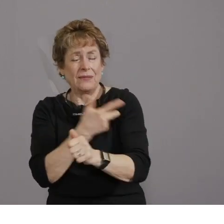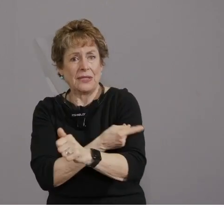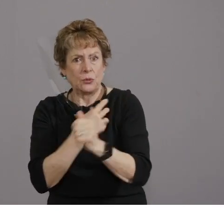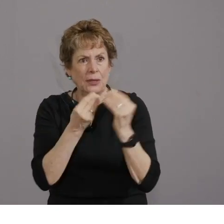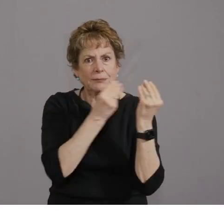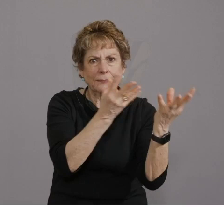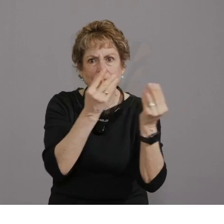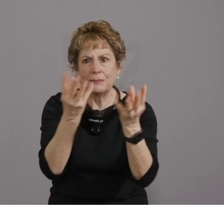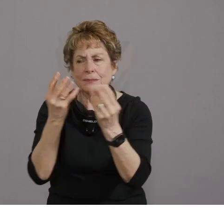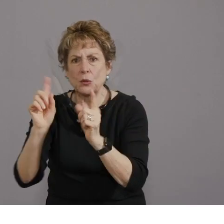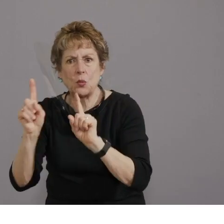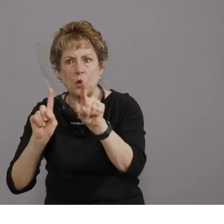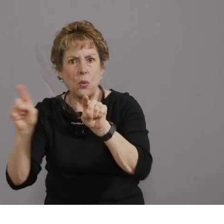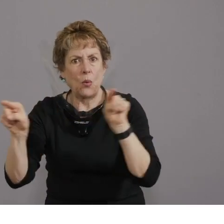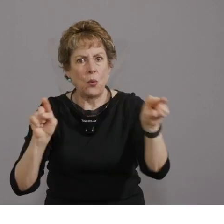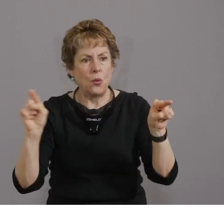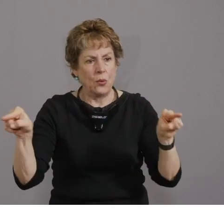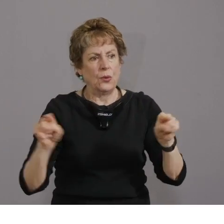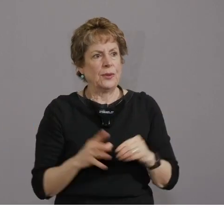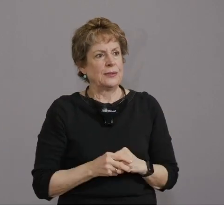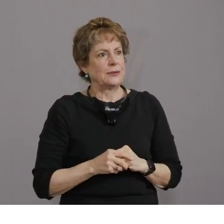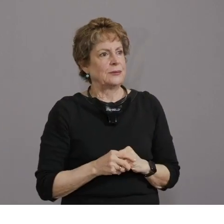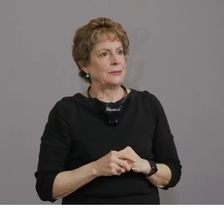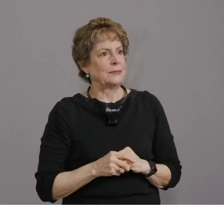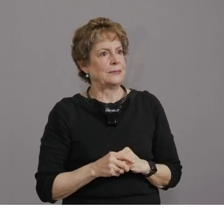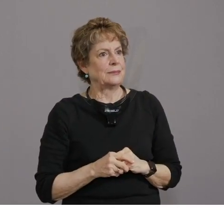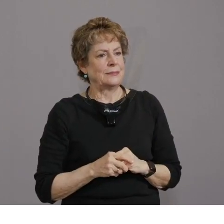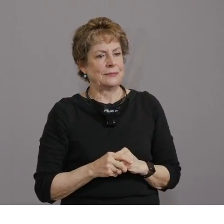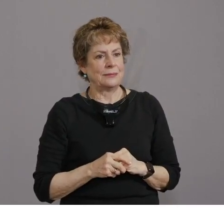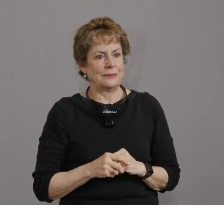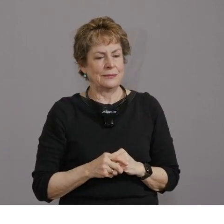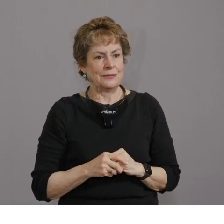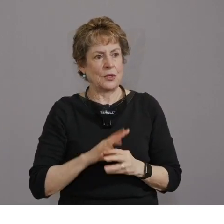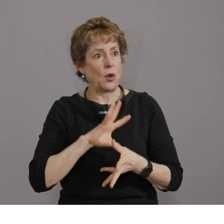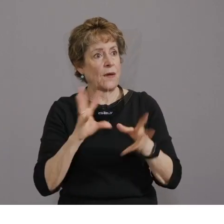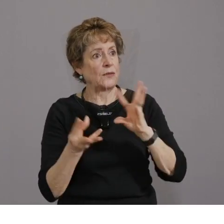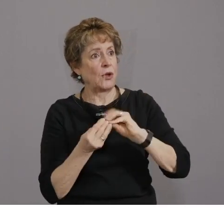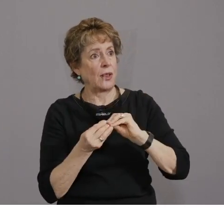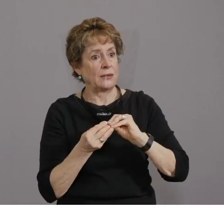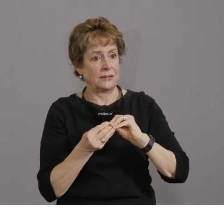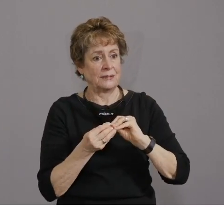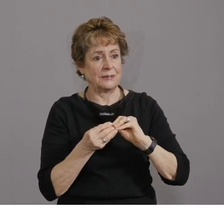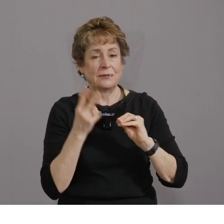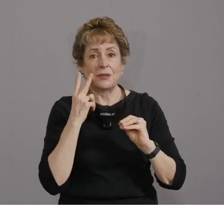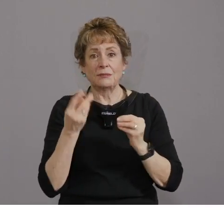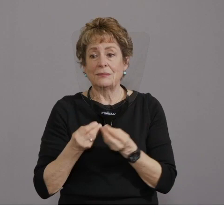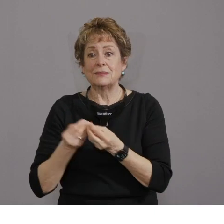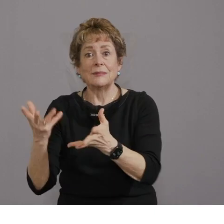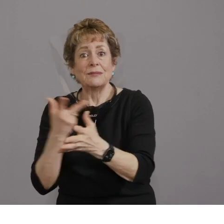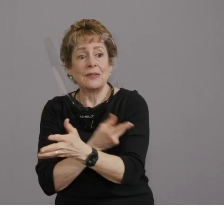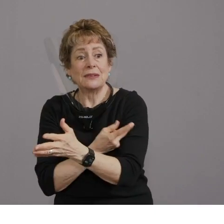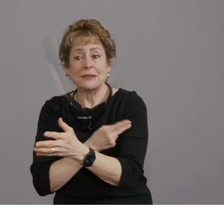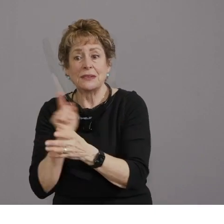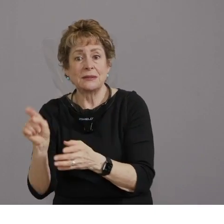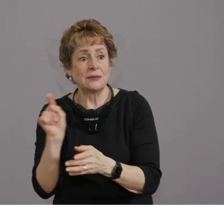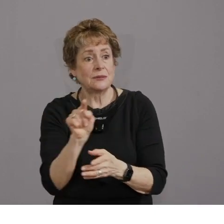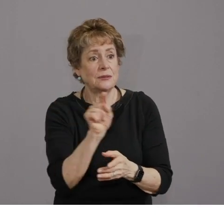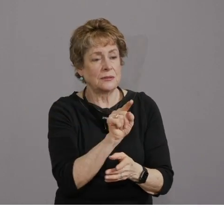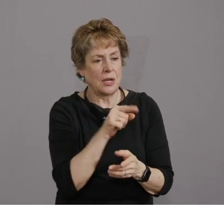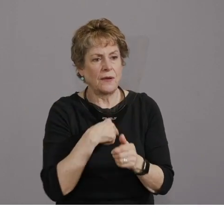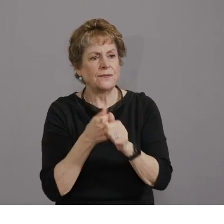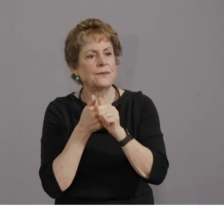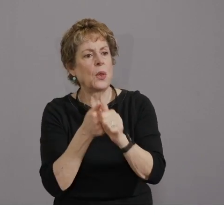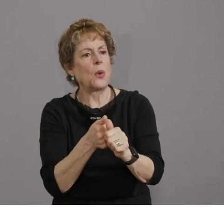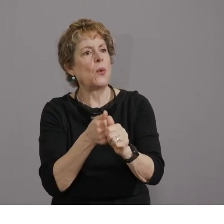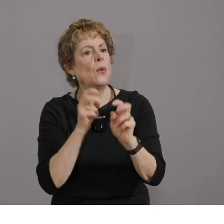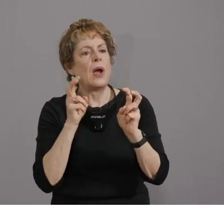So as you look at the vaccine distribution overview, Arizona currently follows a local allocator model for vaccine